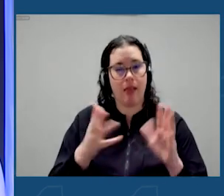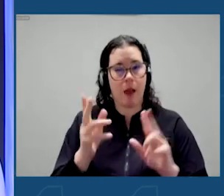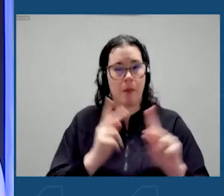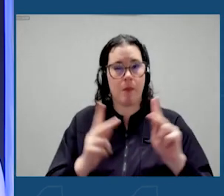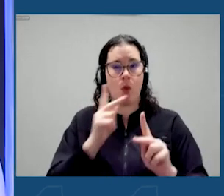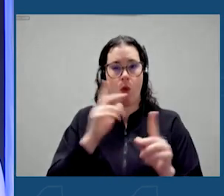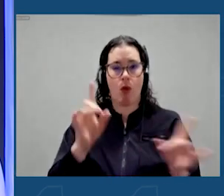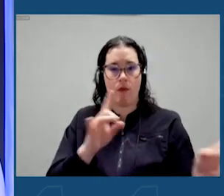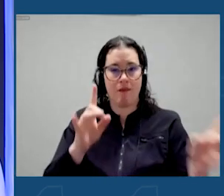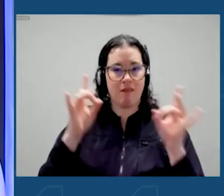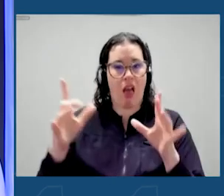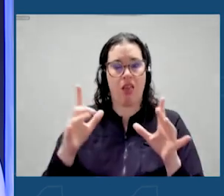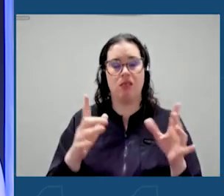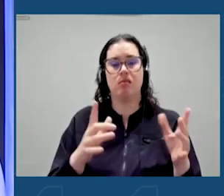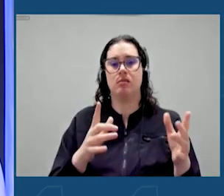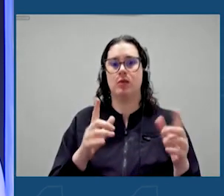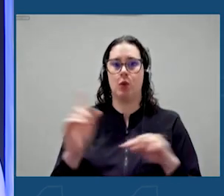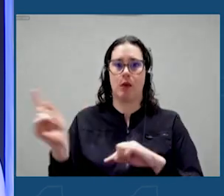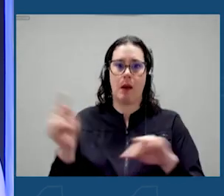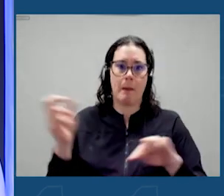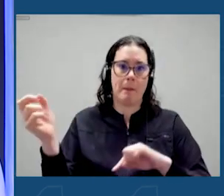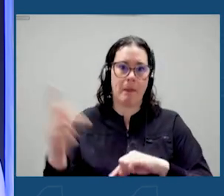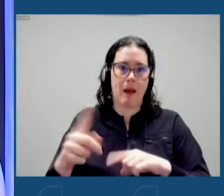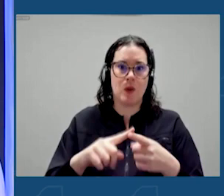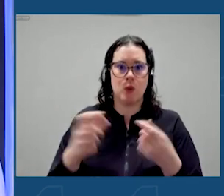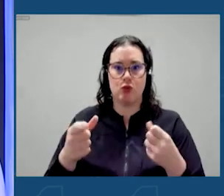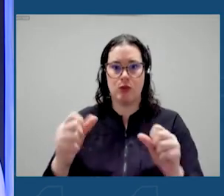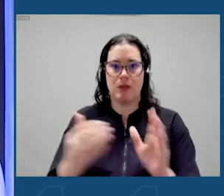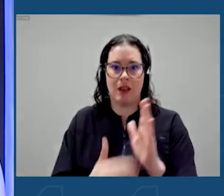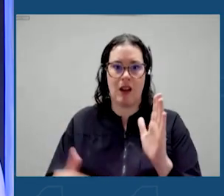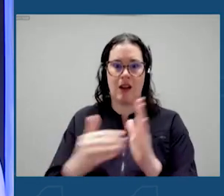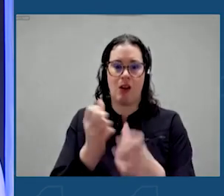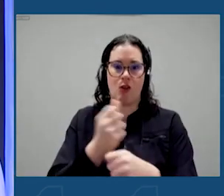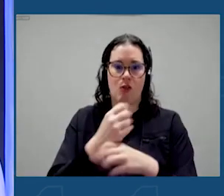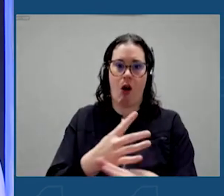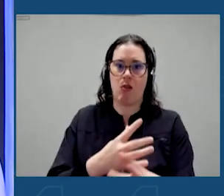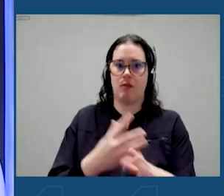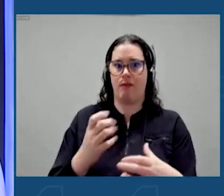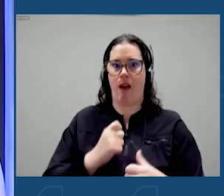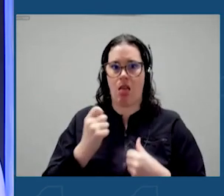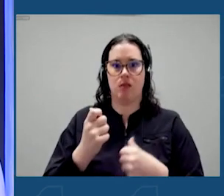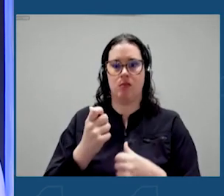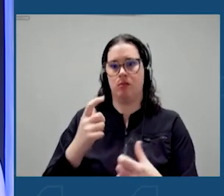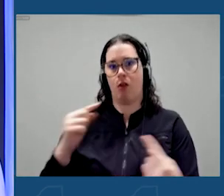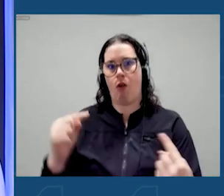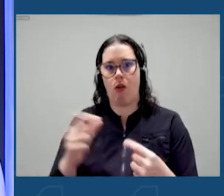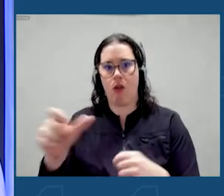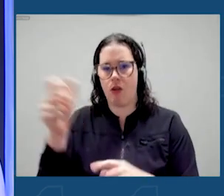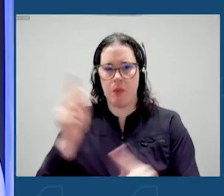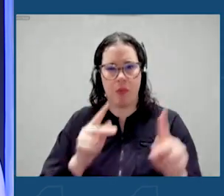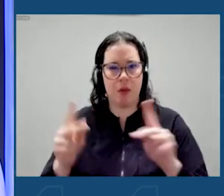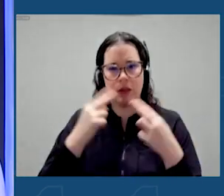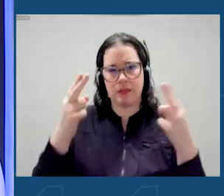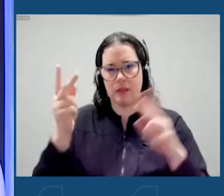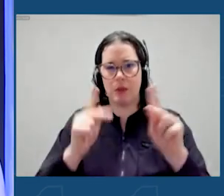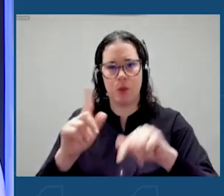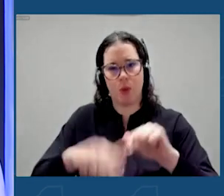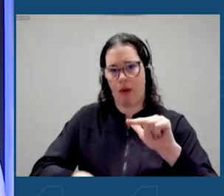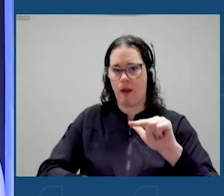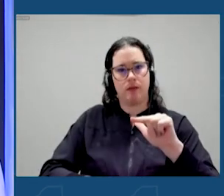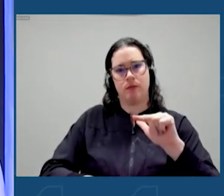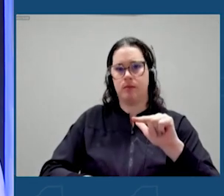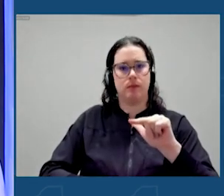our city to return to our streets and inflict violence on innocent people. It can't happen.